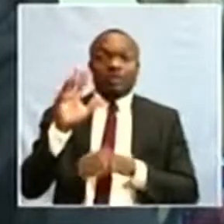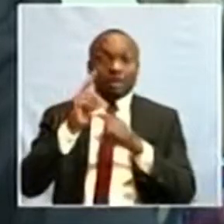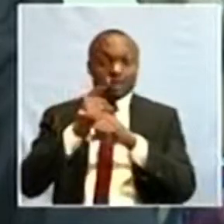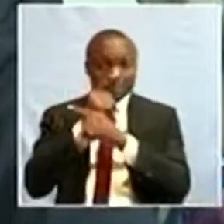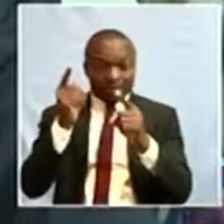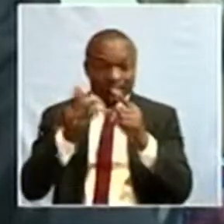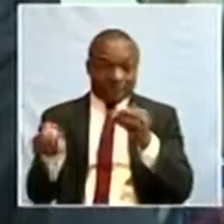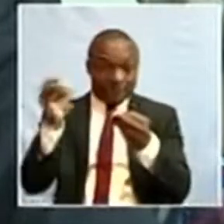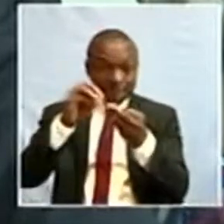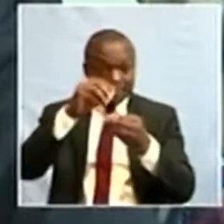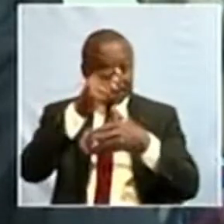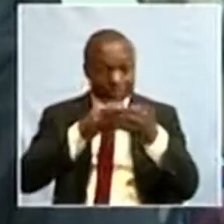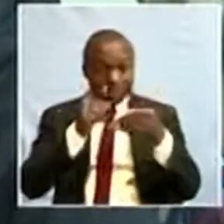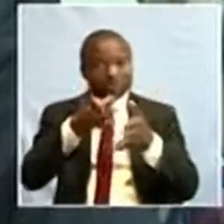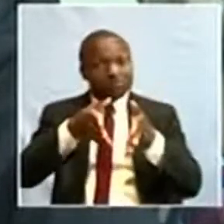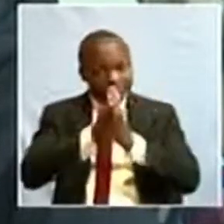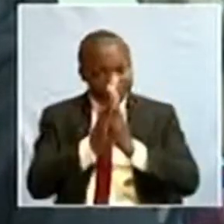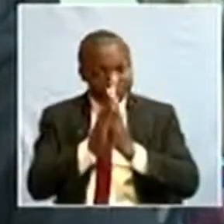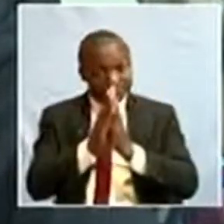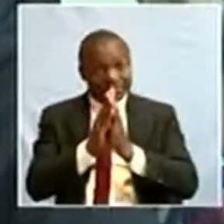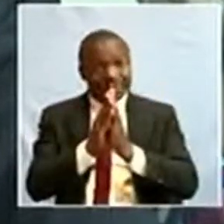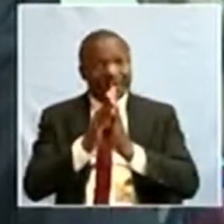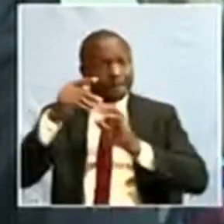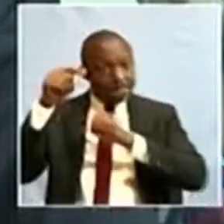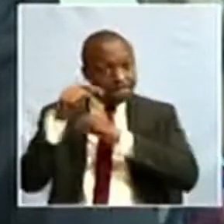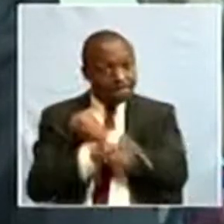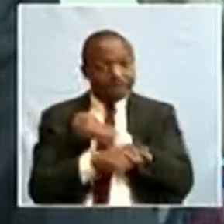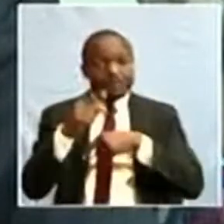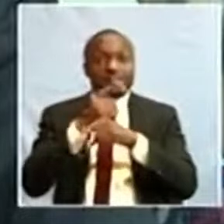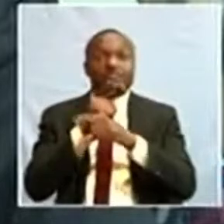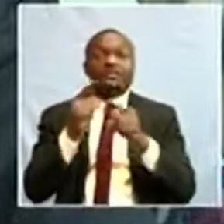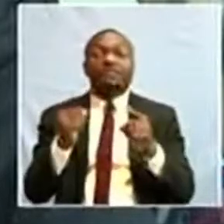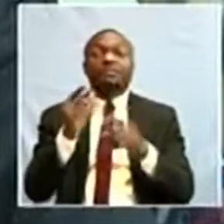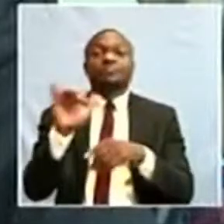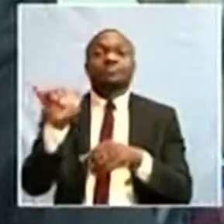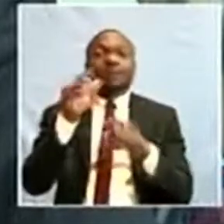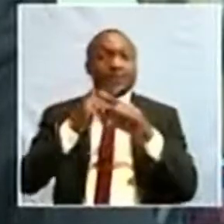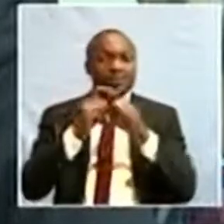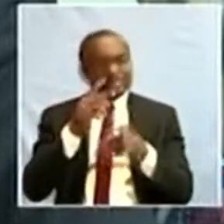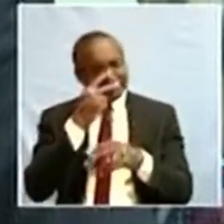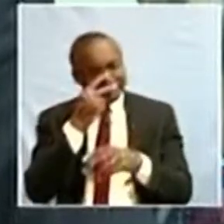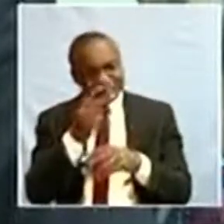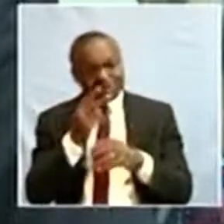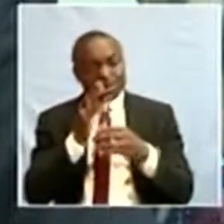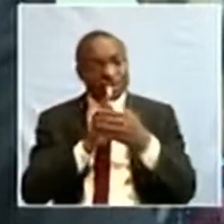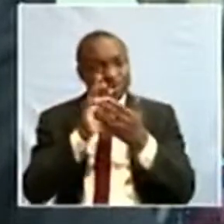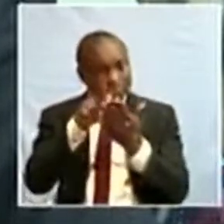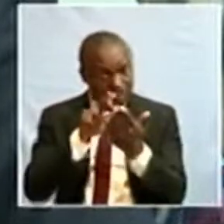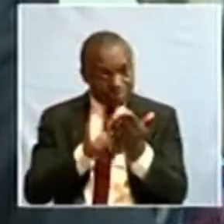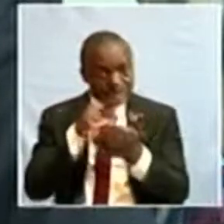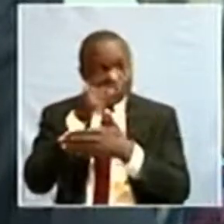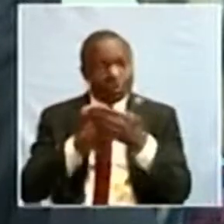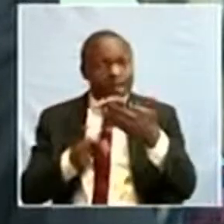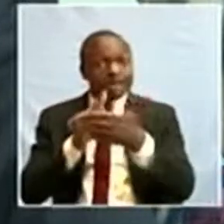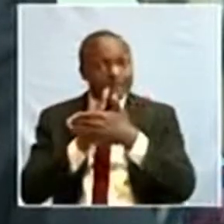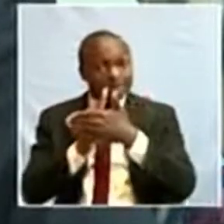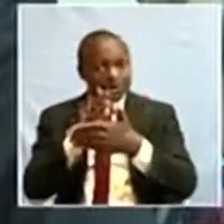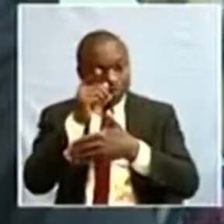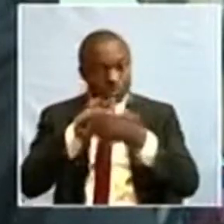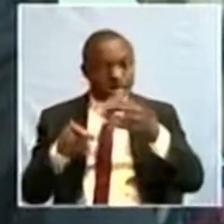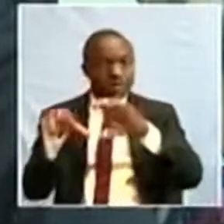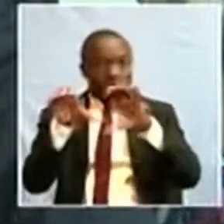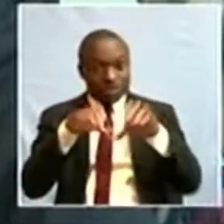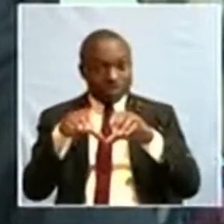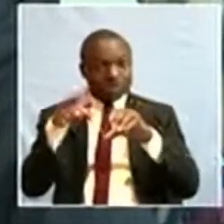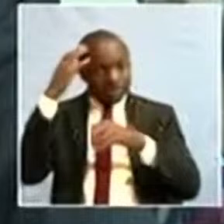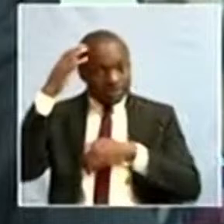to what you have asked, because it goes beyond just the standards, but we also look at the guidelines, what guides what we do as an